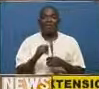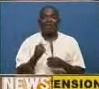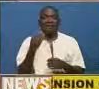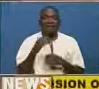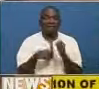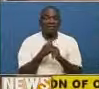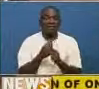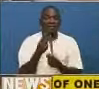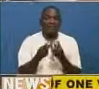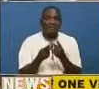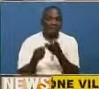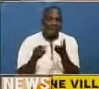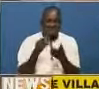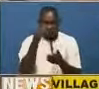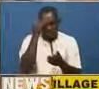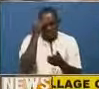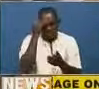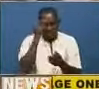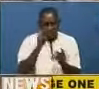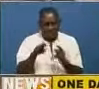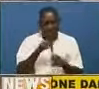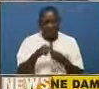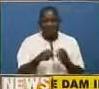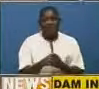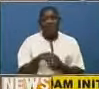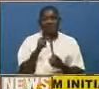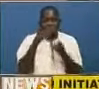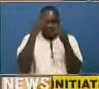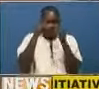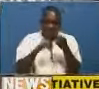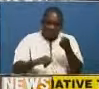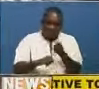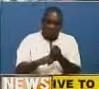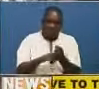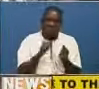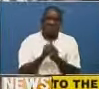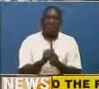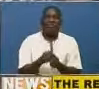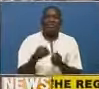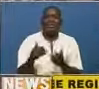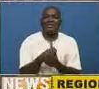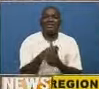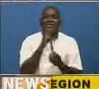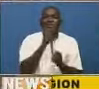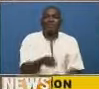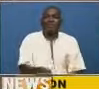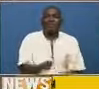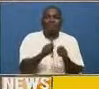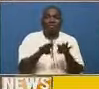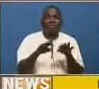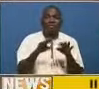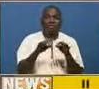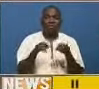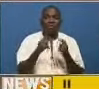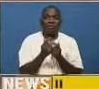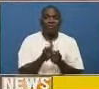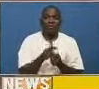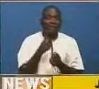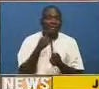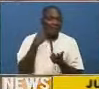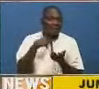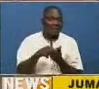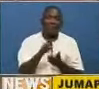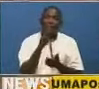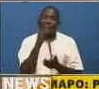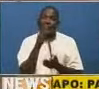years ago and upon realizing their plight, decided to assist them with a mechanized borehole. The group assessed the water under the